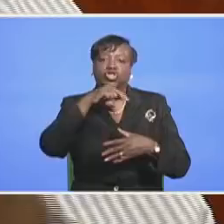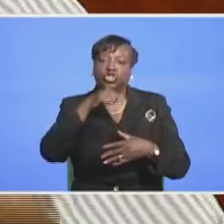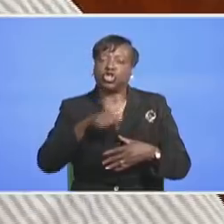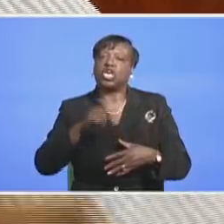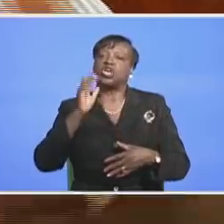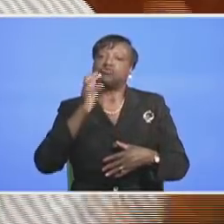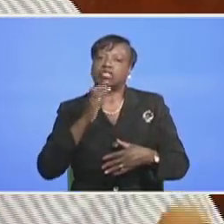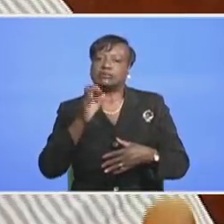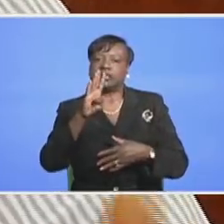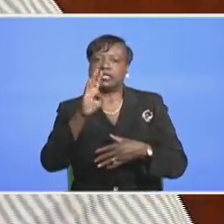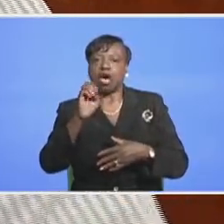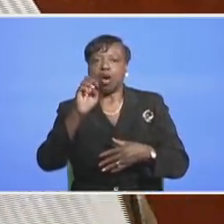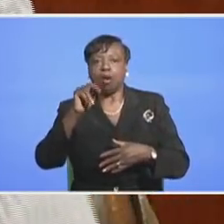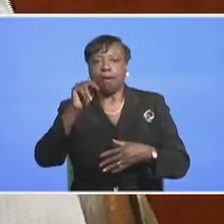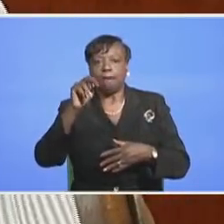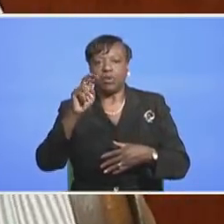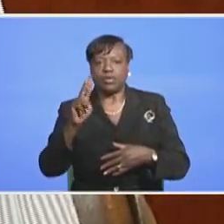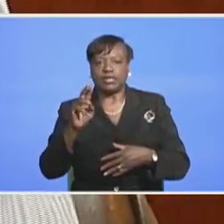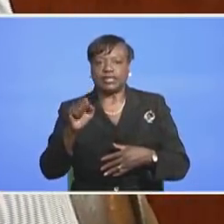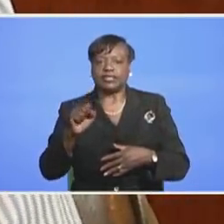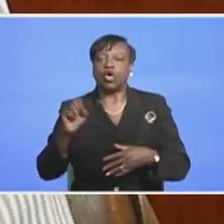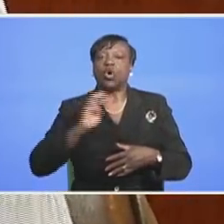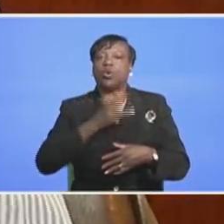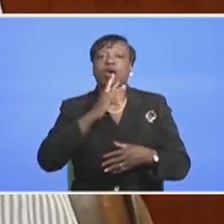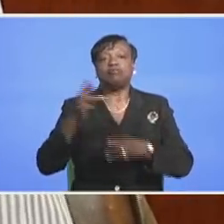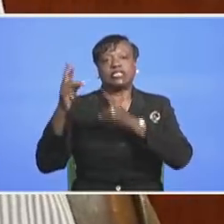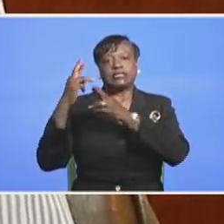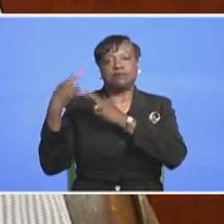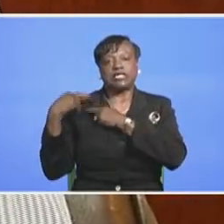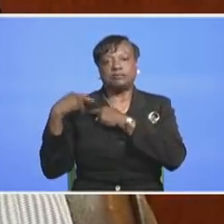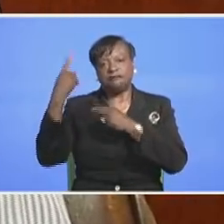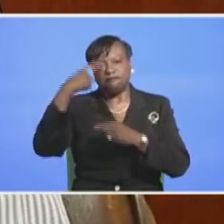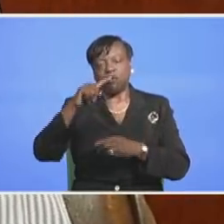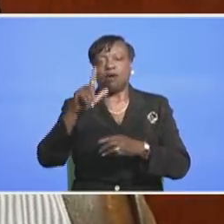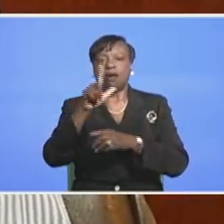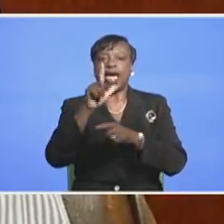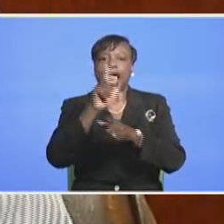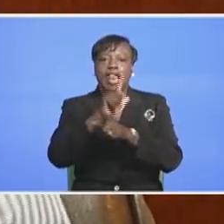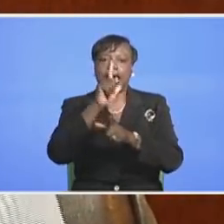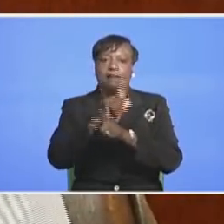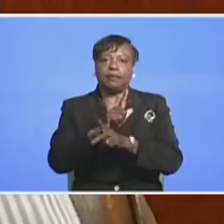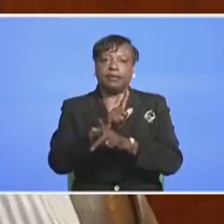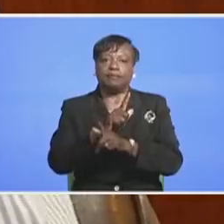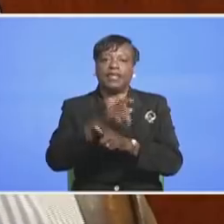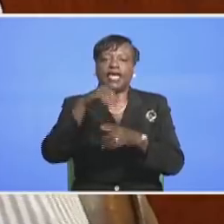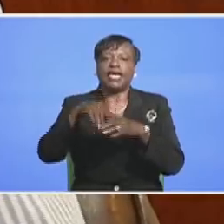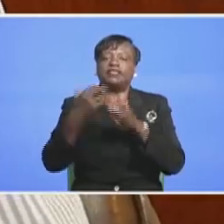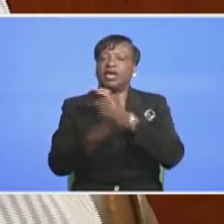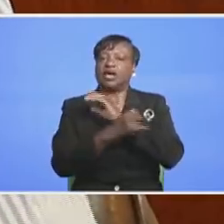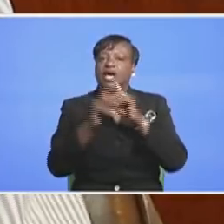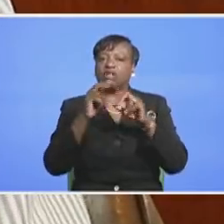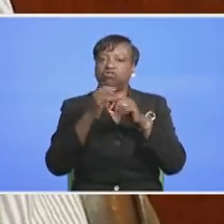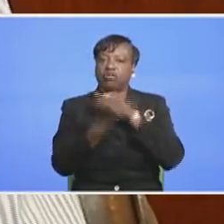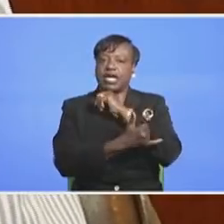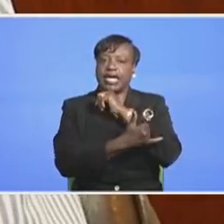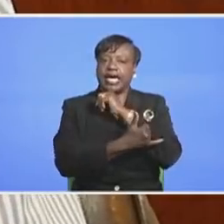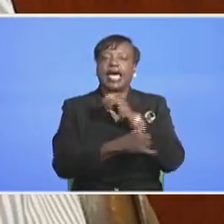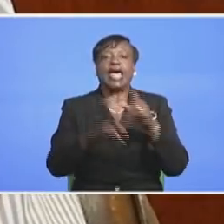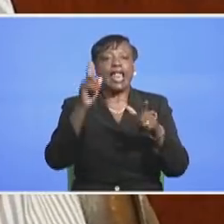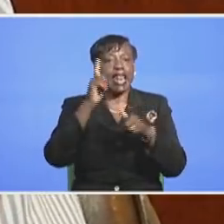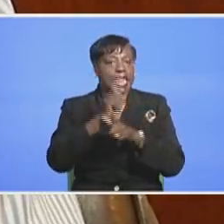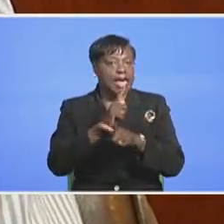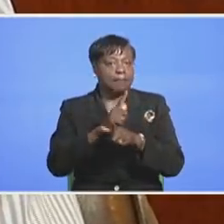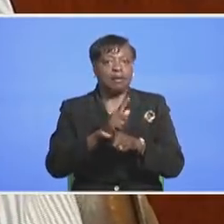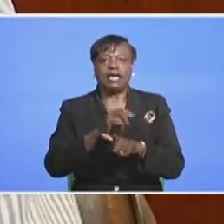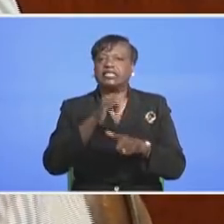responsible for labor in the country. Labor in this country is at a very critical point because the workers in the